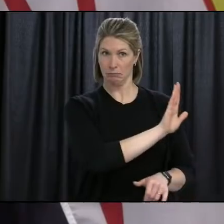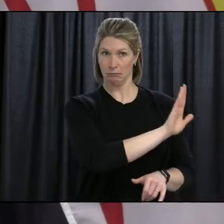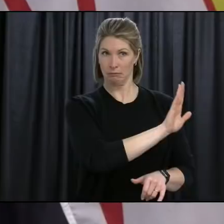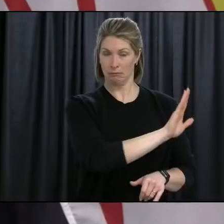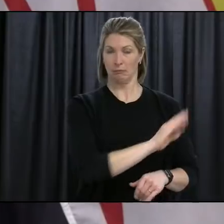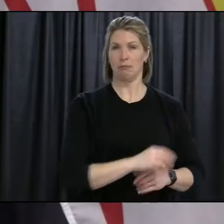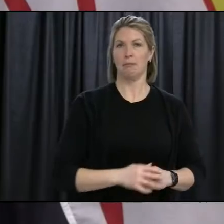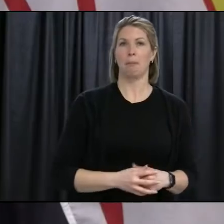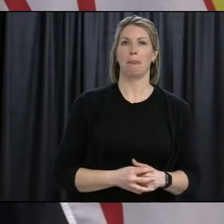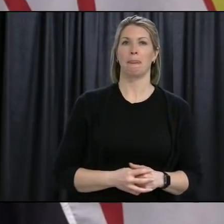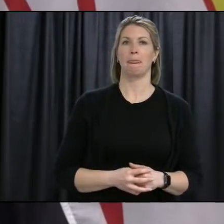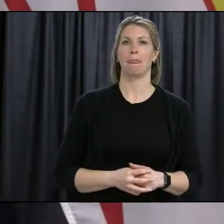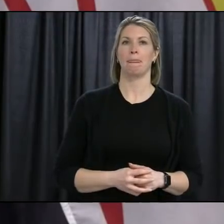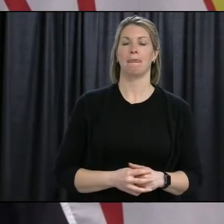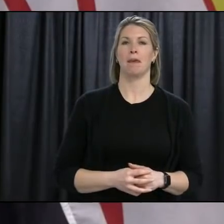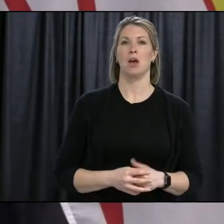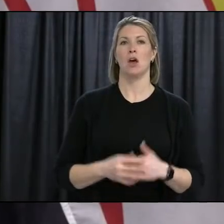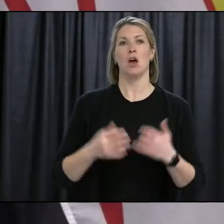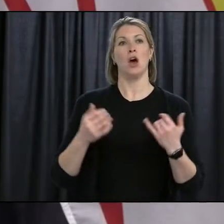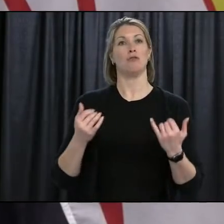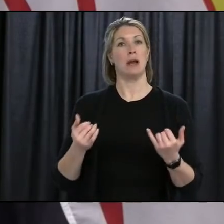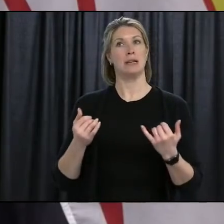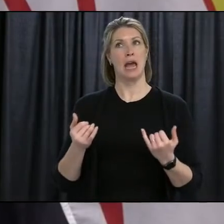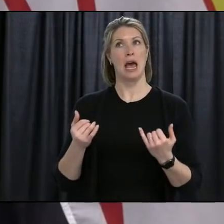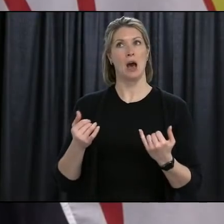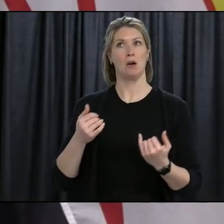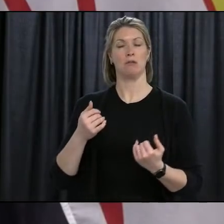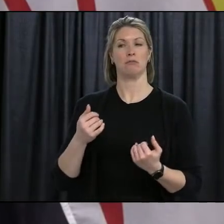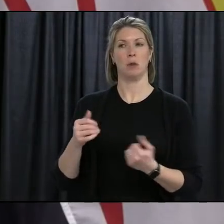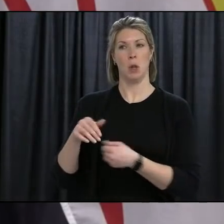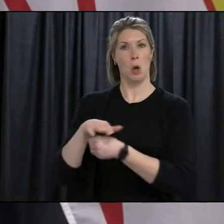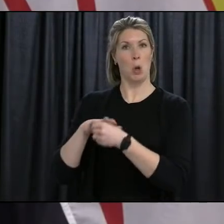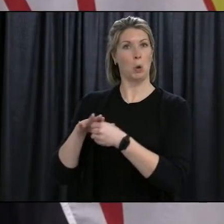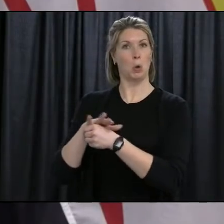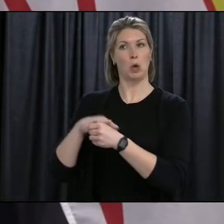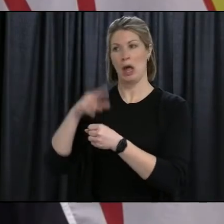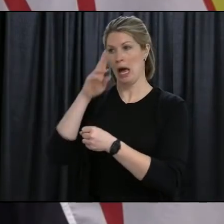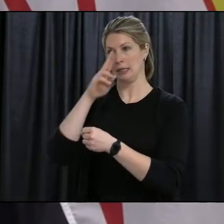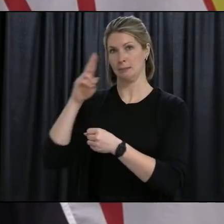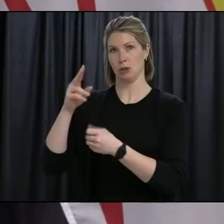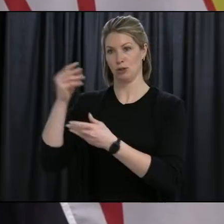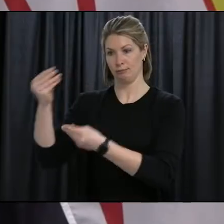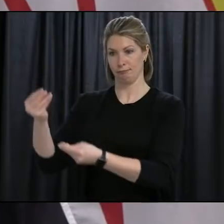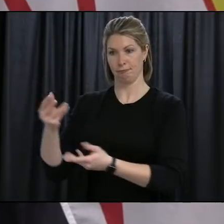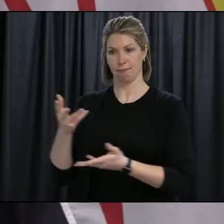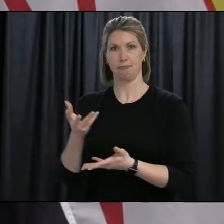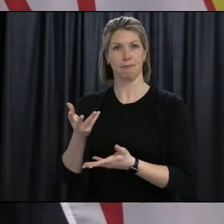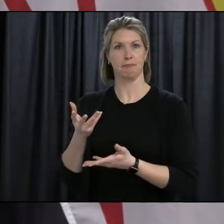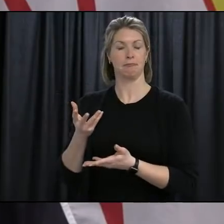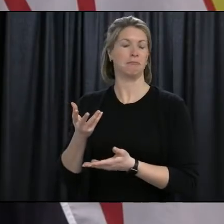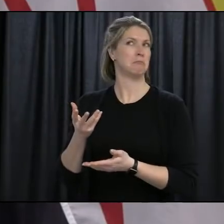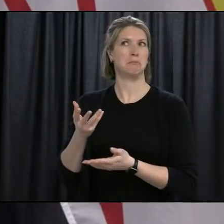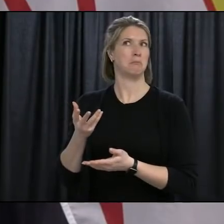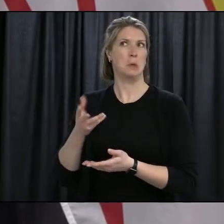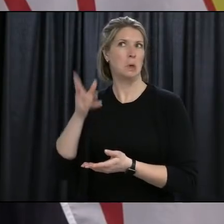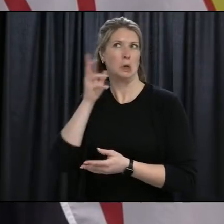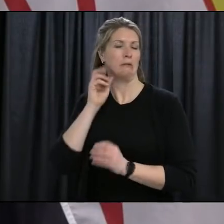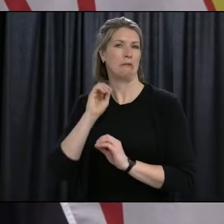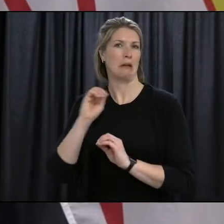So certainly that hasn't been brought to my attention as a concern locally, but we do monitor